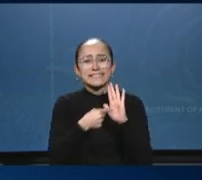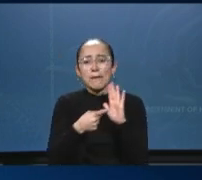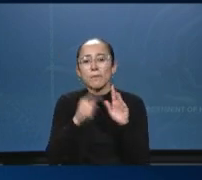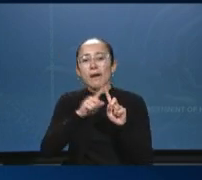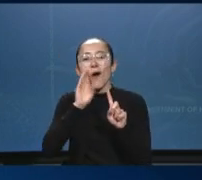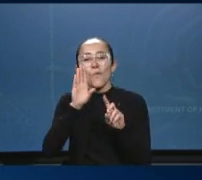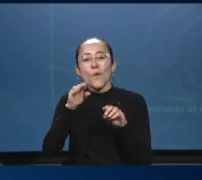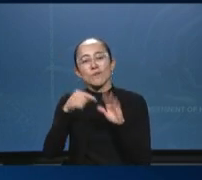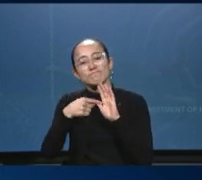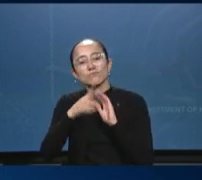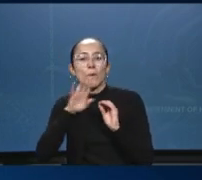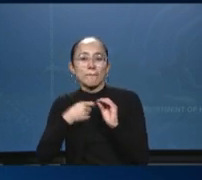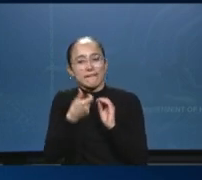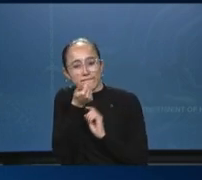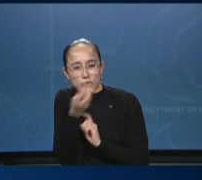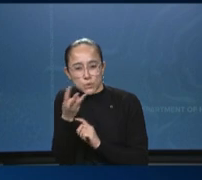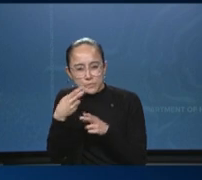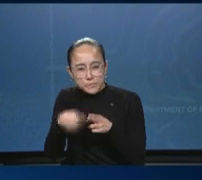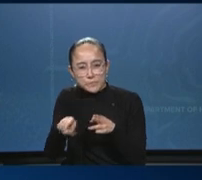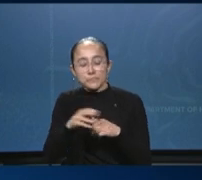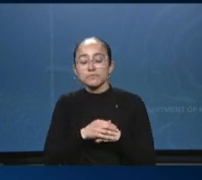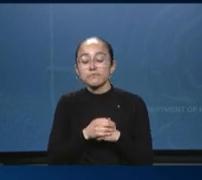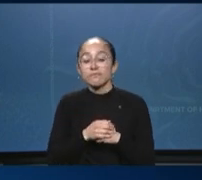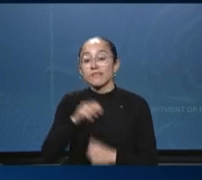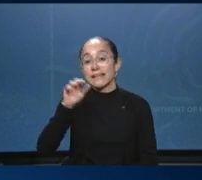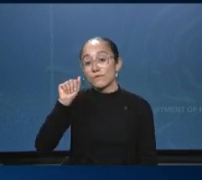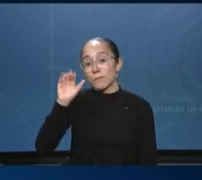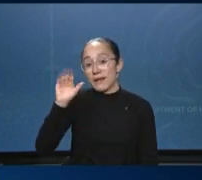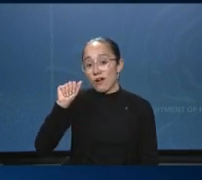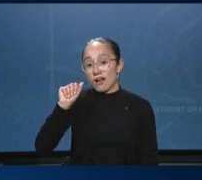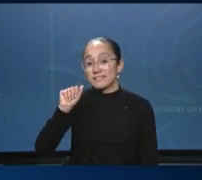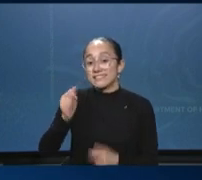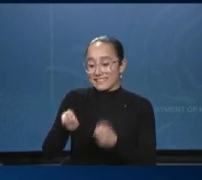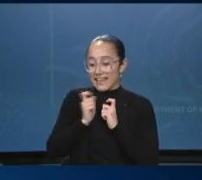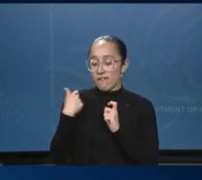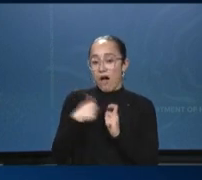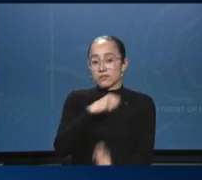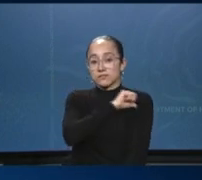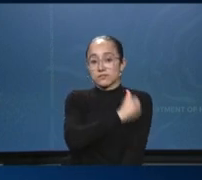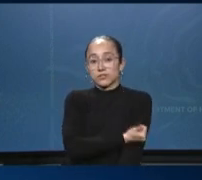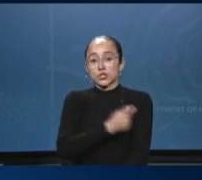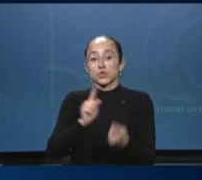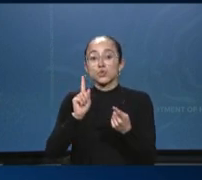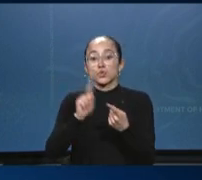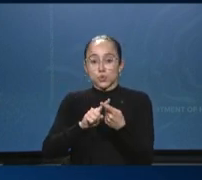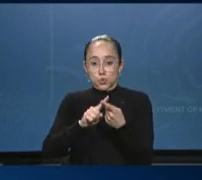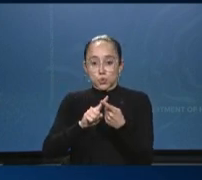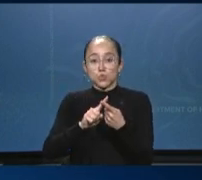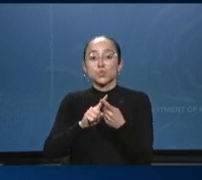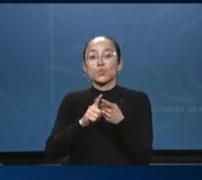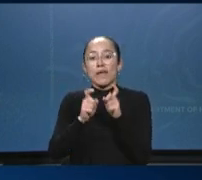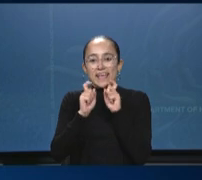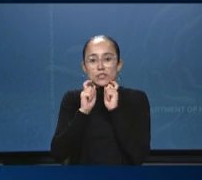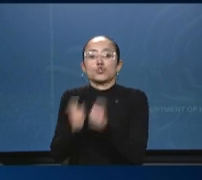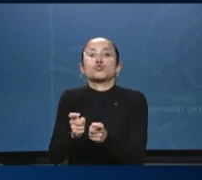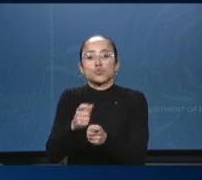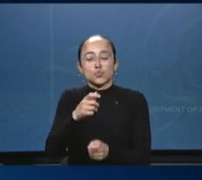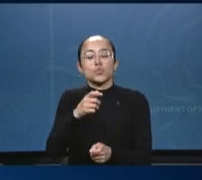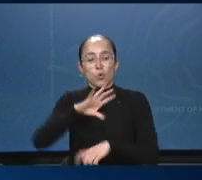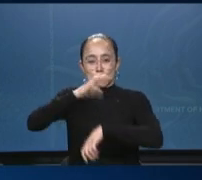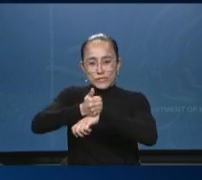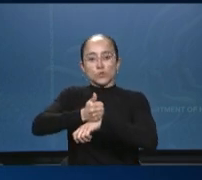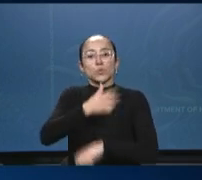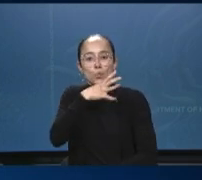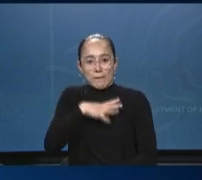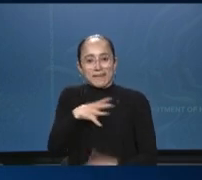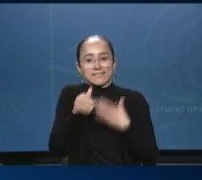a couple. So the Affordable Care Act gave us the authority to issue women's preventive services guidelines.